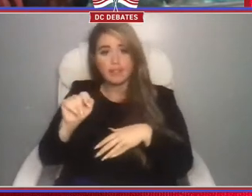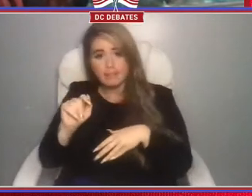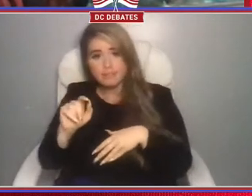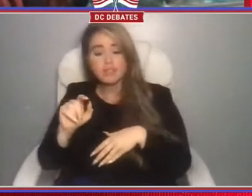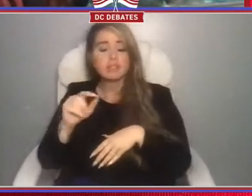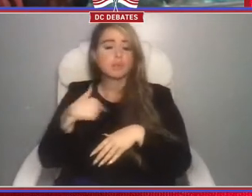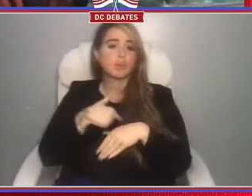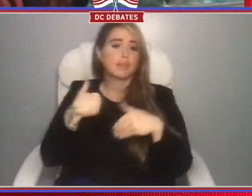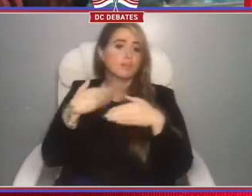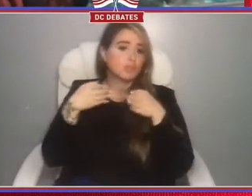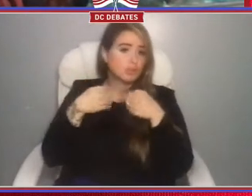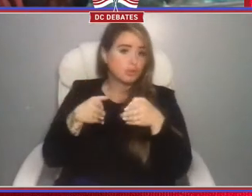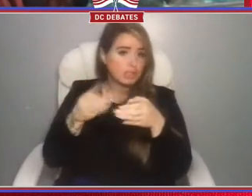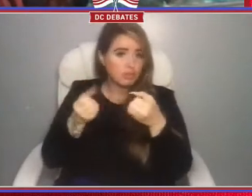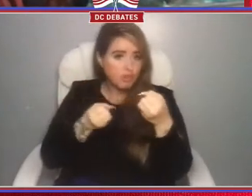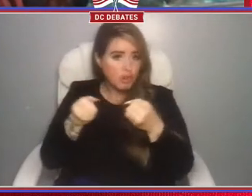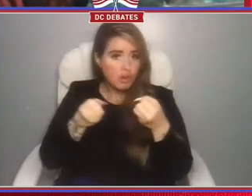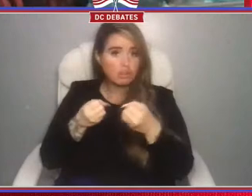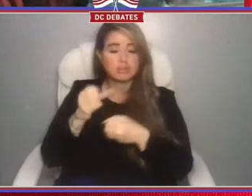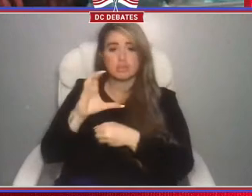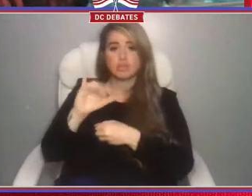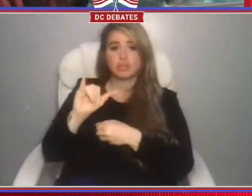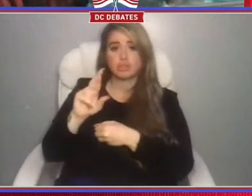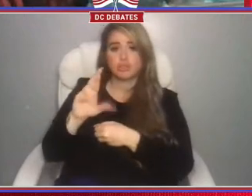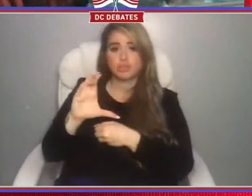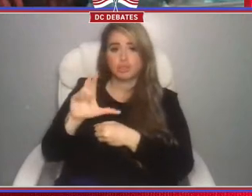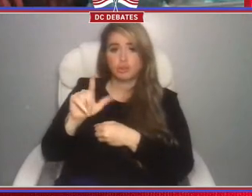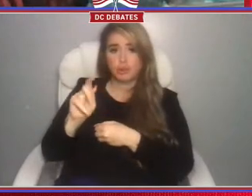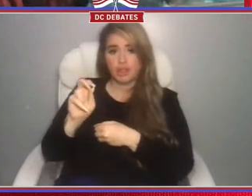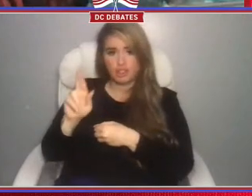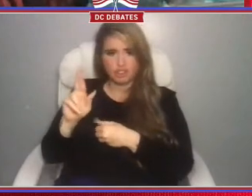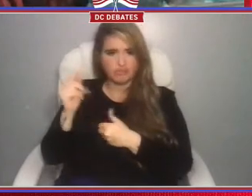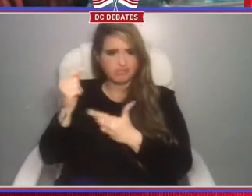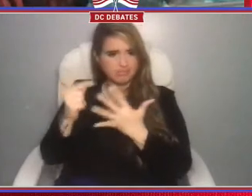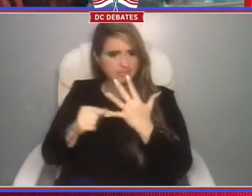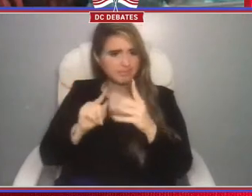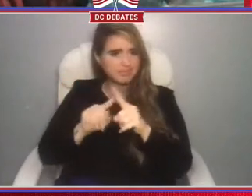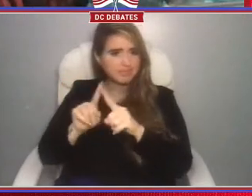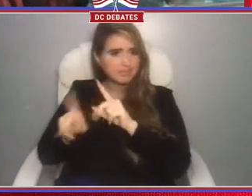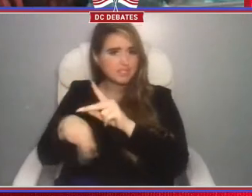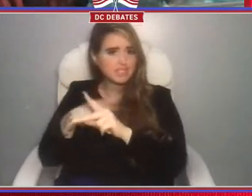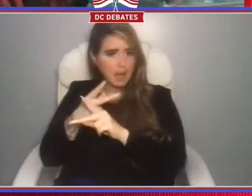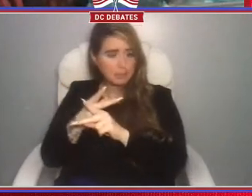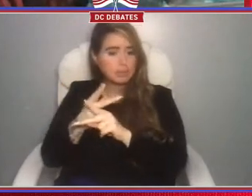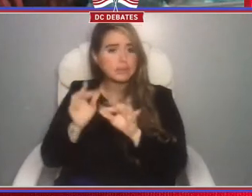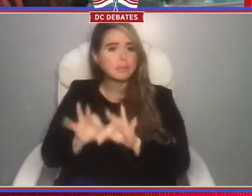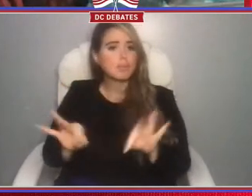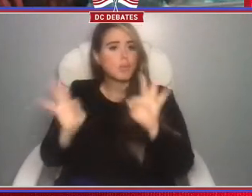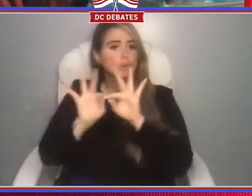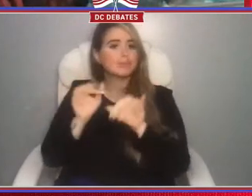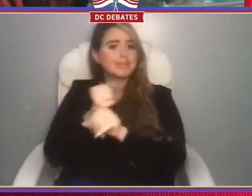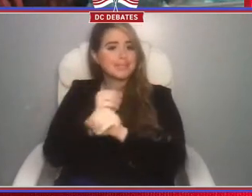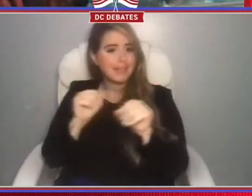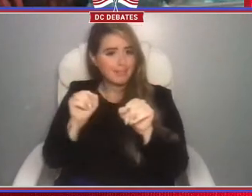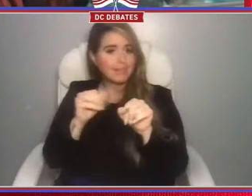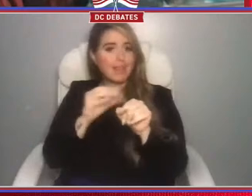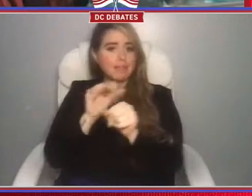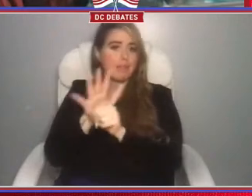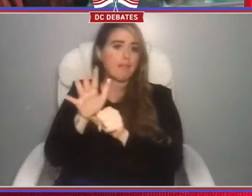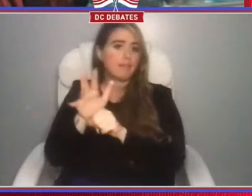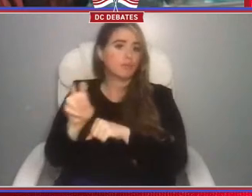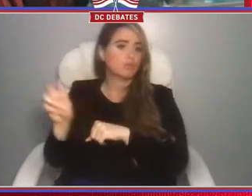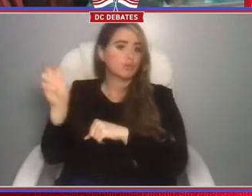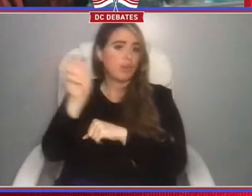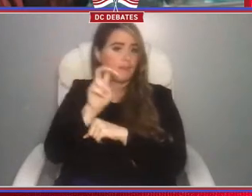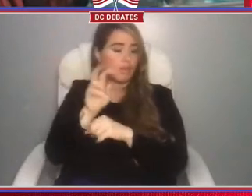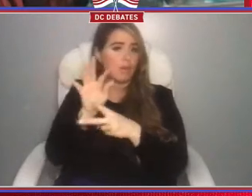And so it's really a matter of public safety and creating a mechanism of travel for all people. I do not think that DDOT is doing an